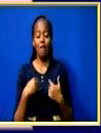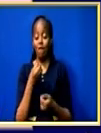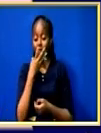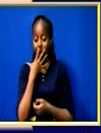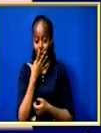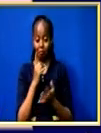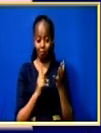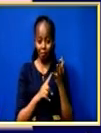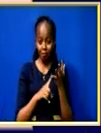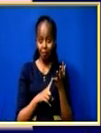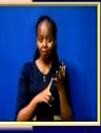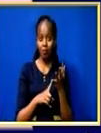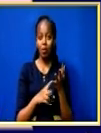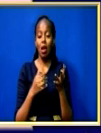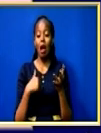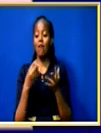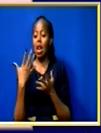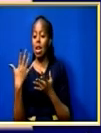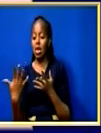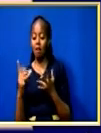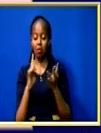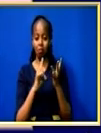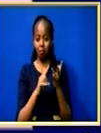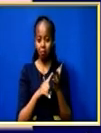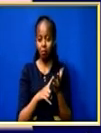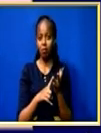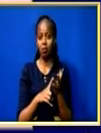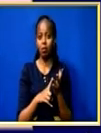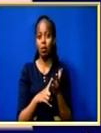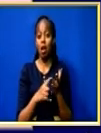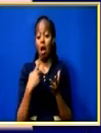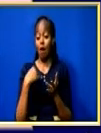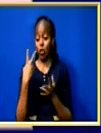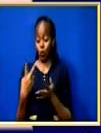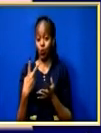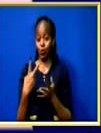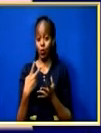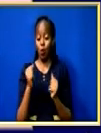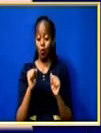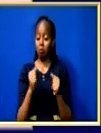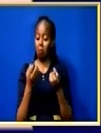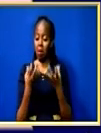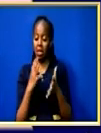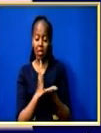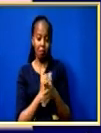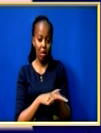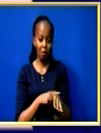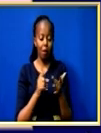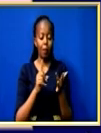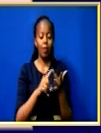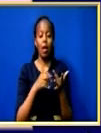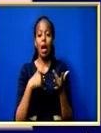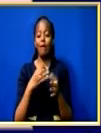flower there. And then we have the leaves there. Yeah. There are 2 leaves there, but they can be many. Yes. We have the